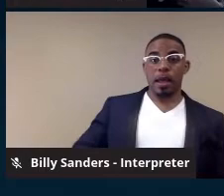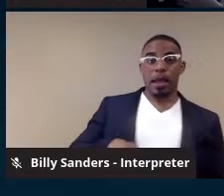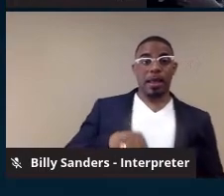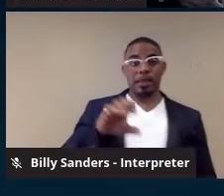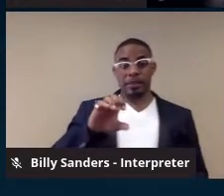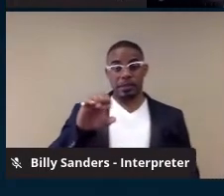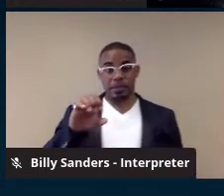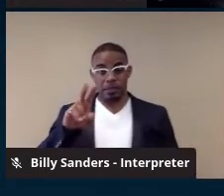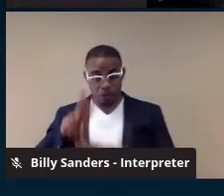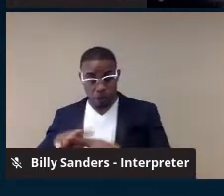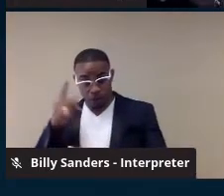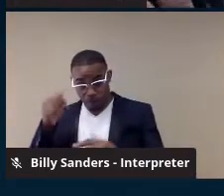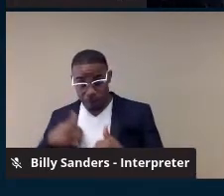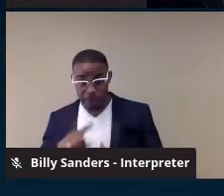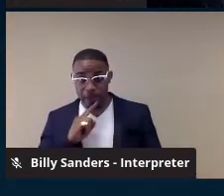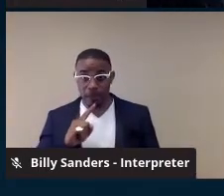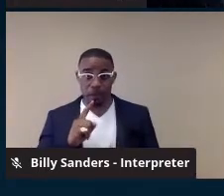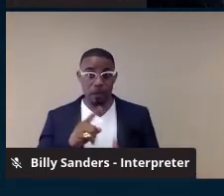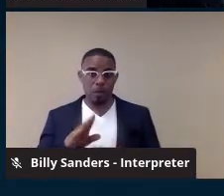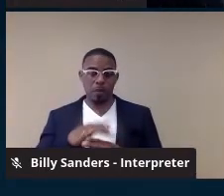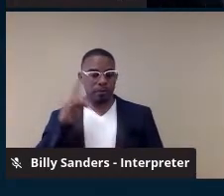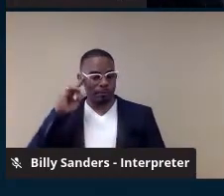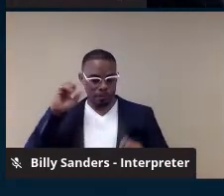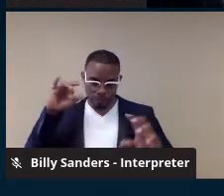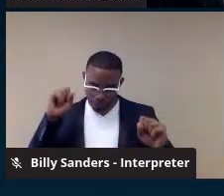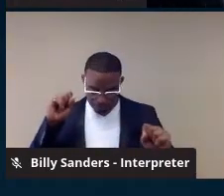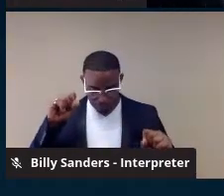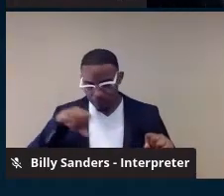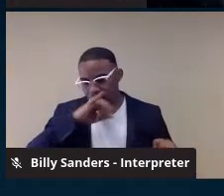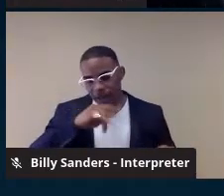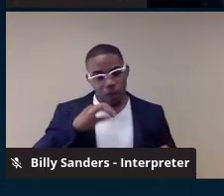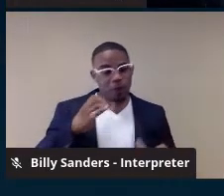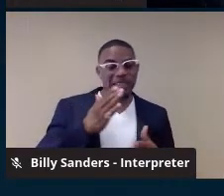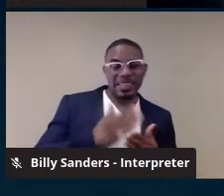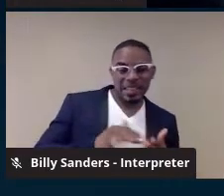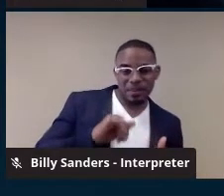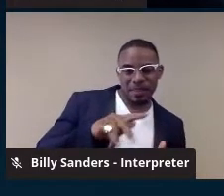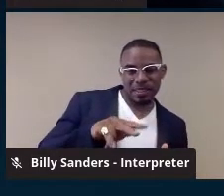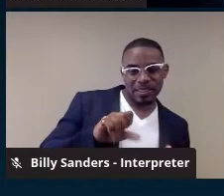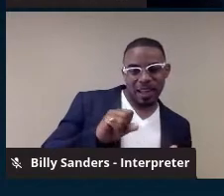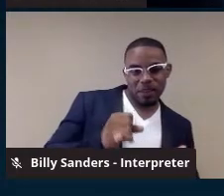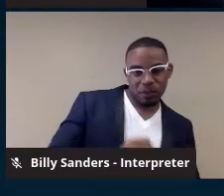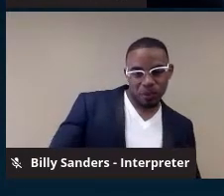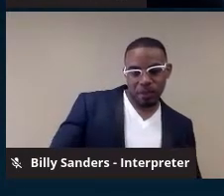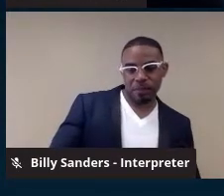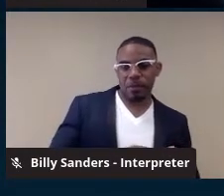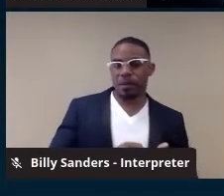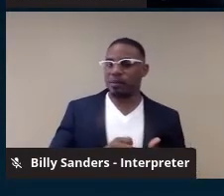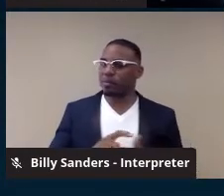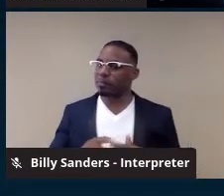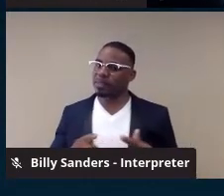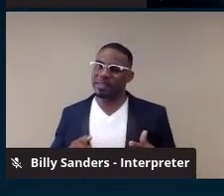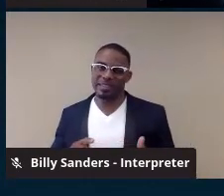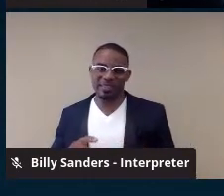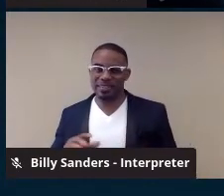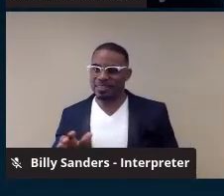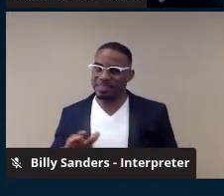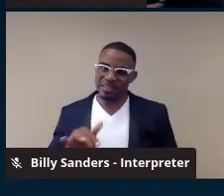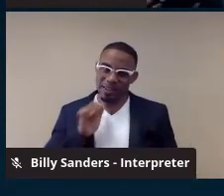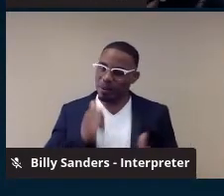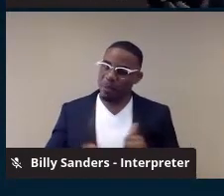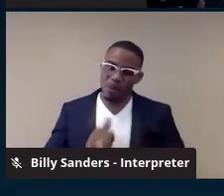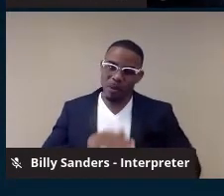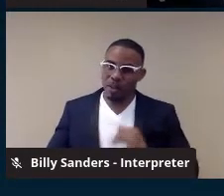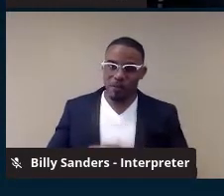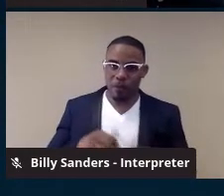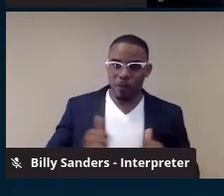for me was like music to my ears. I can do some JavaScript, but it's not where I'm most comfortable. It doesn't